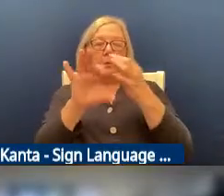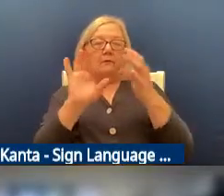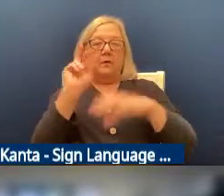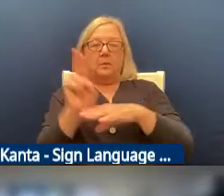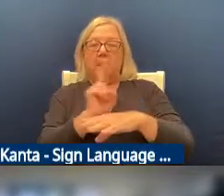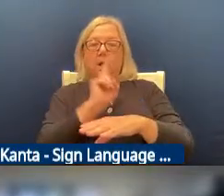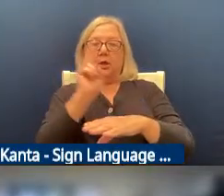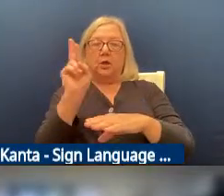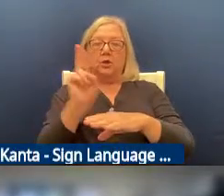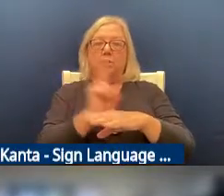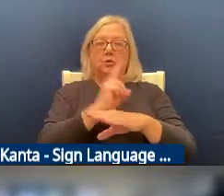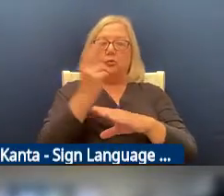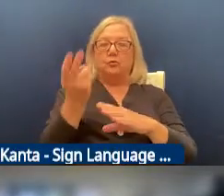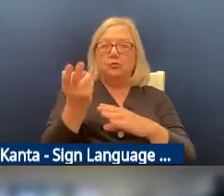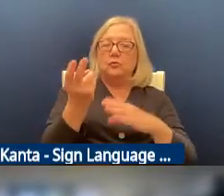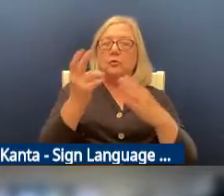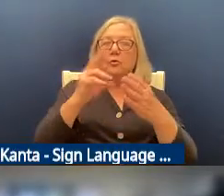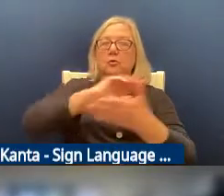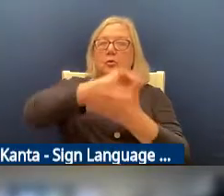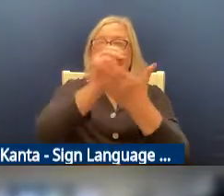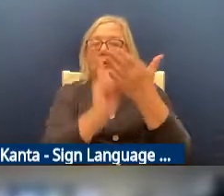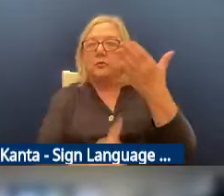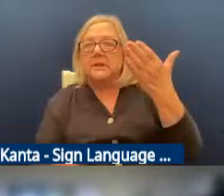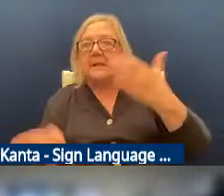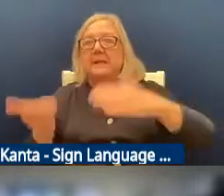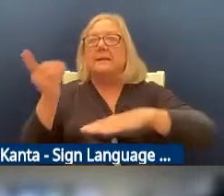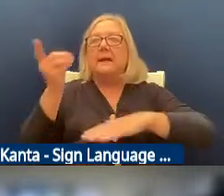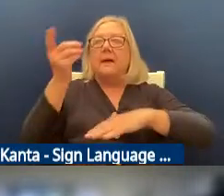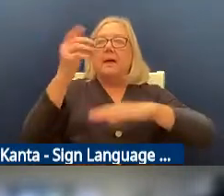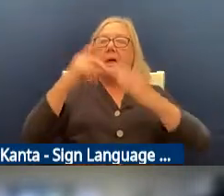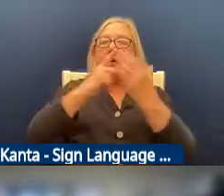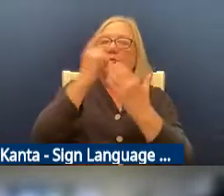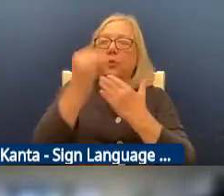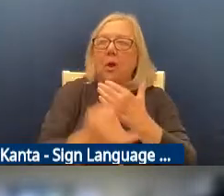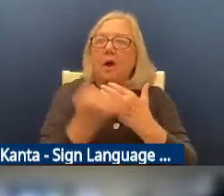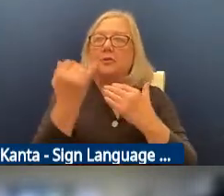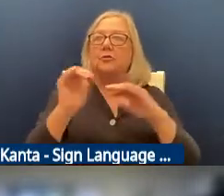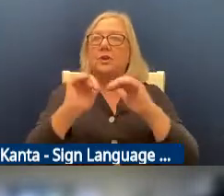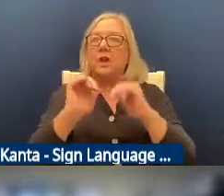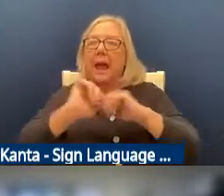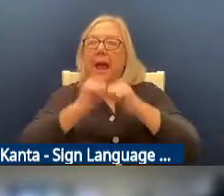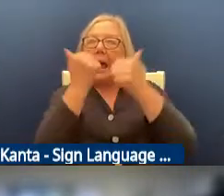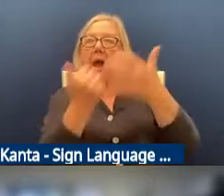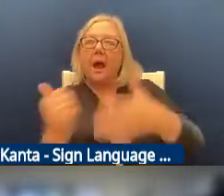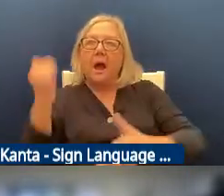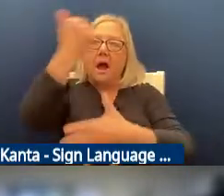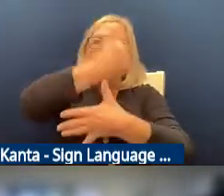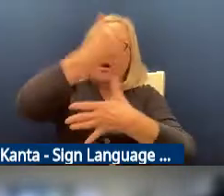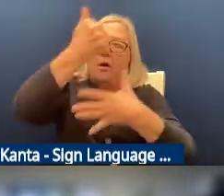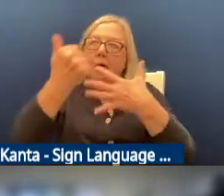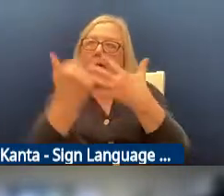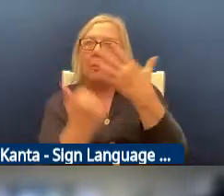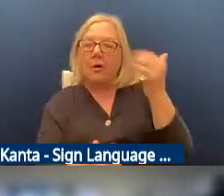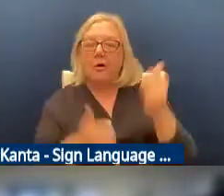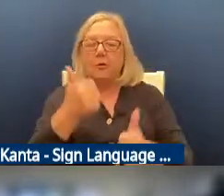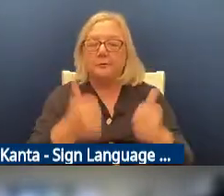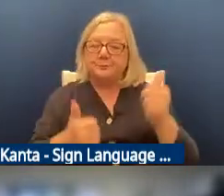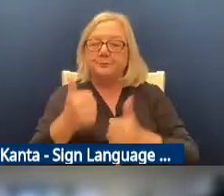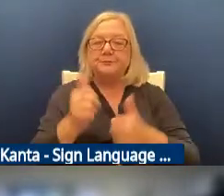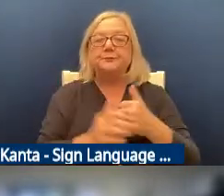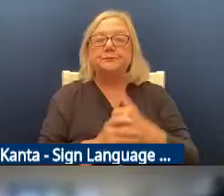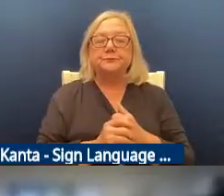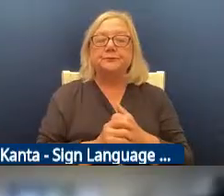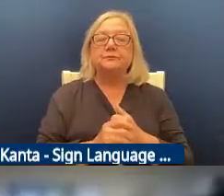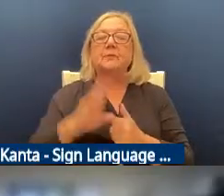program design priorities. And I'm not going to address the excitement around the architectural elements because Casey will be